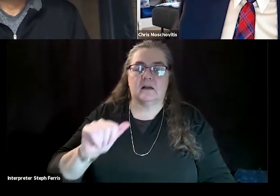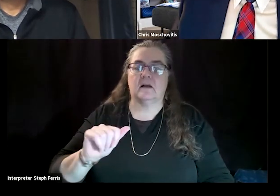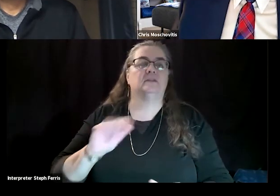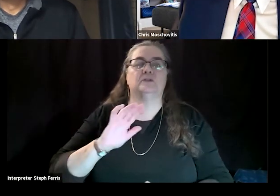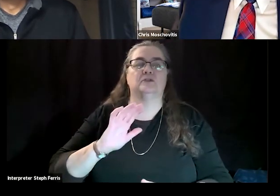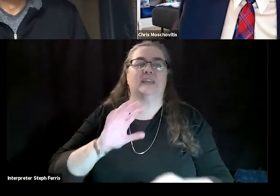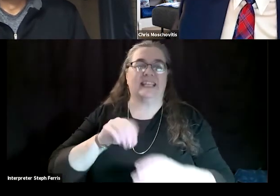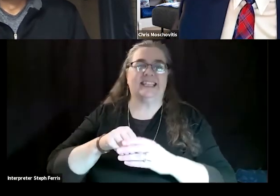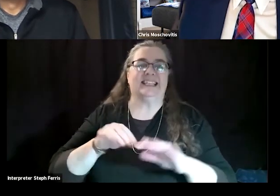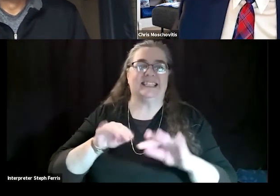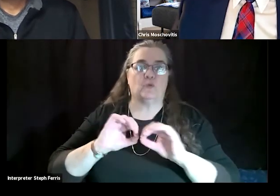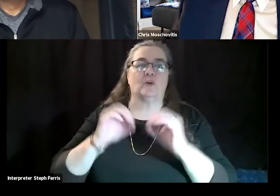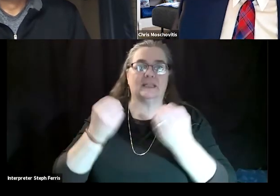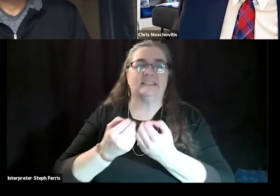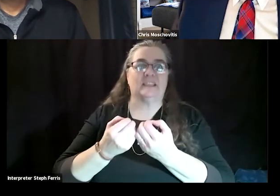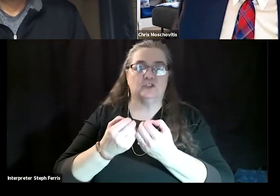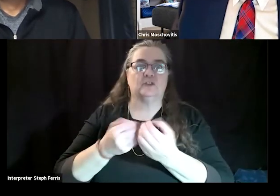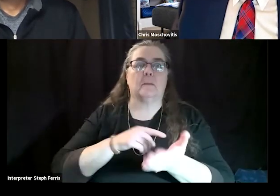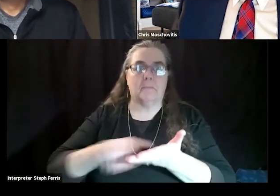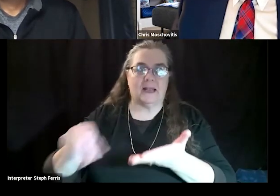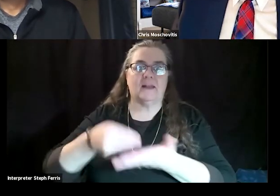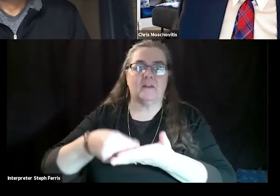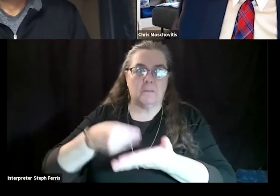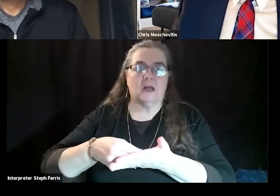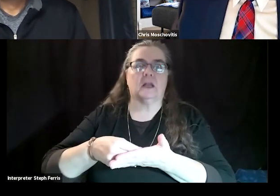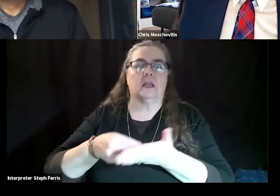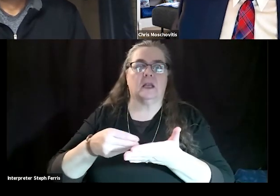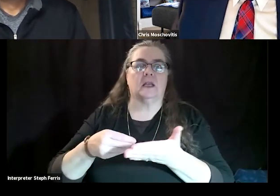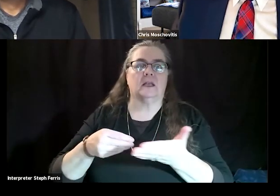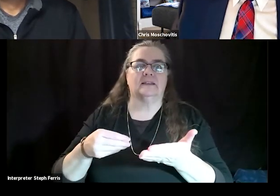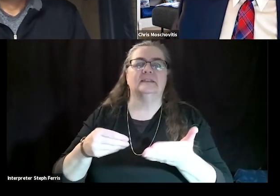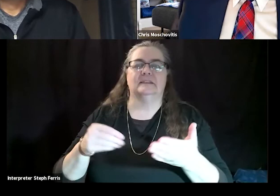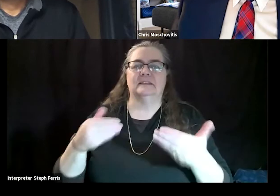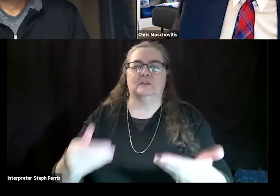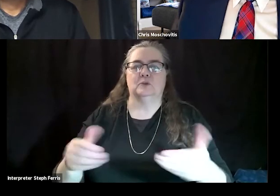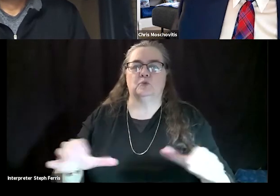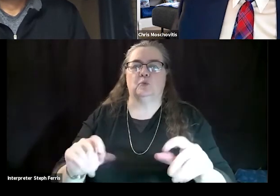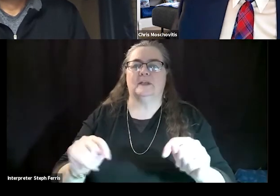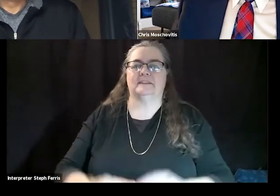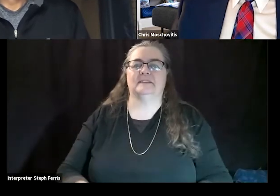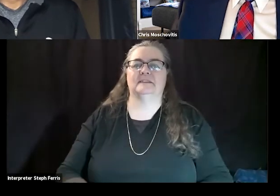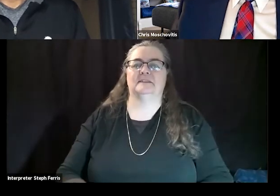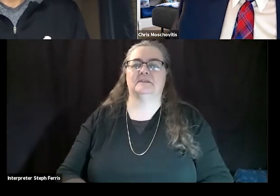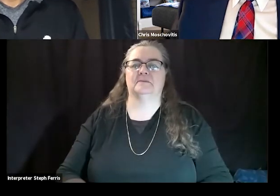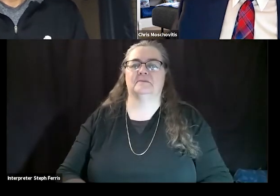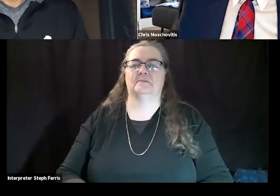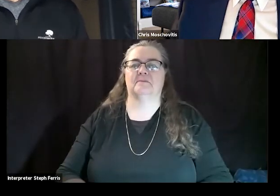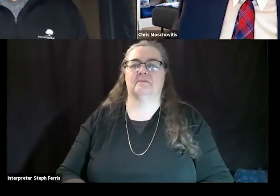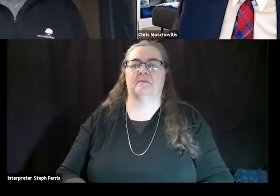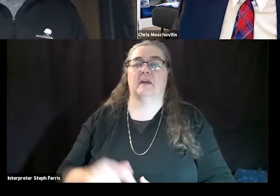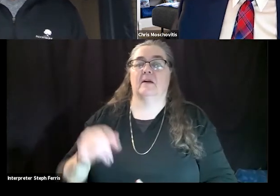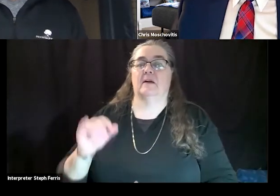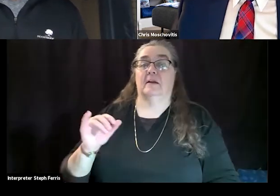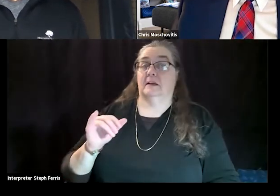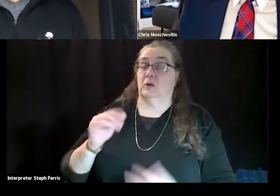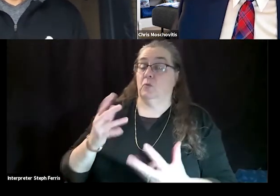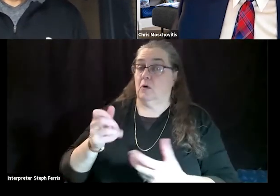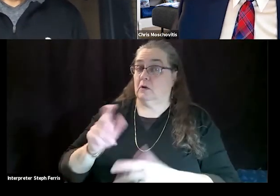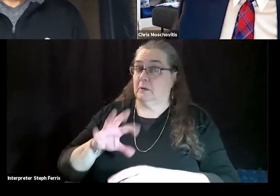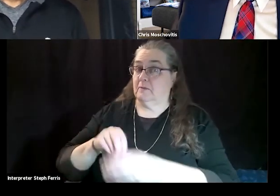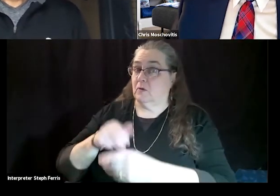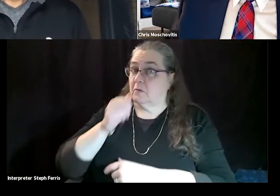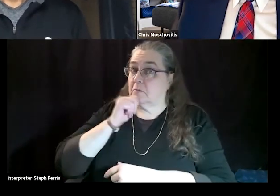collect $200. Just make it happen. If privacy is where you really want to be, the organization to join